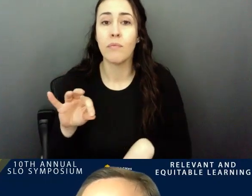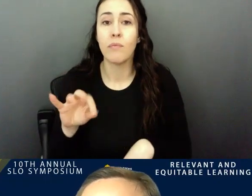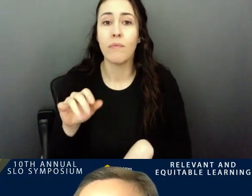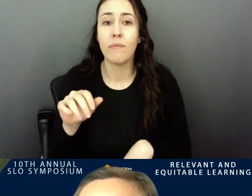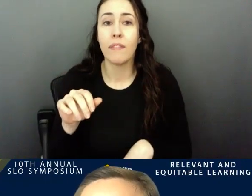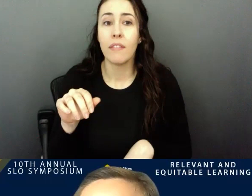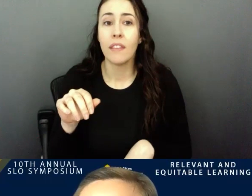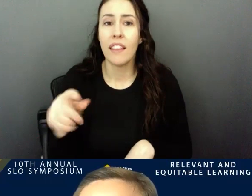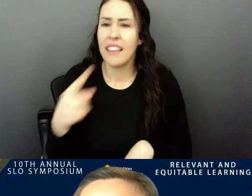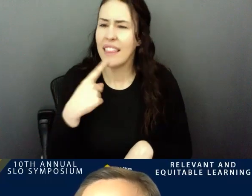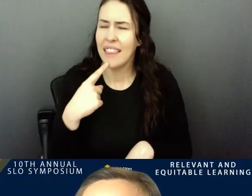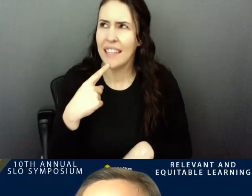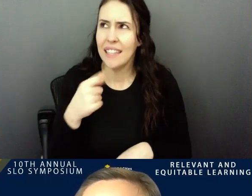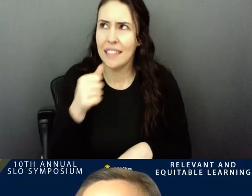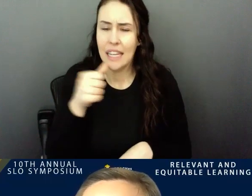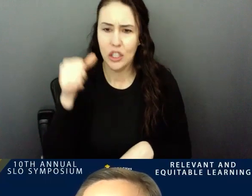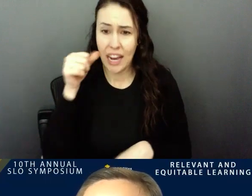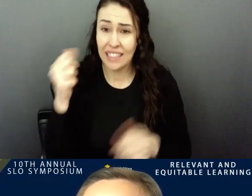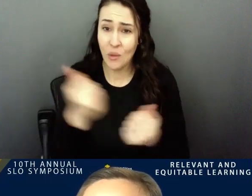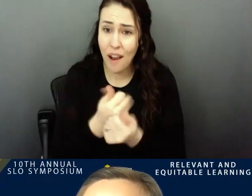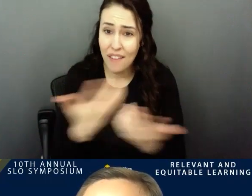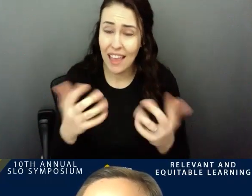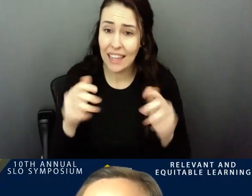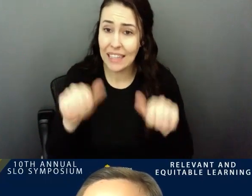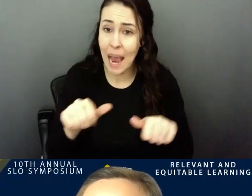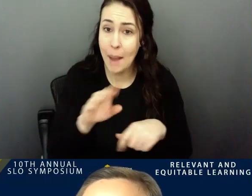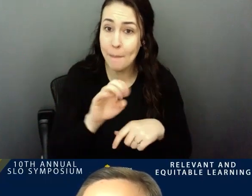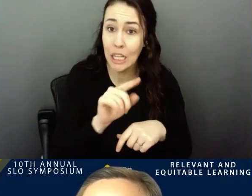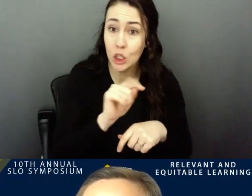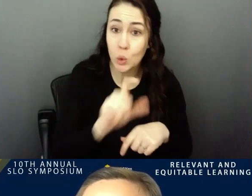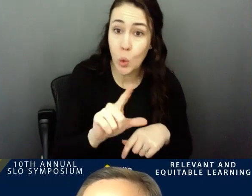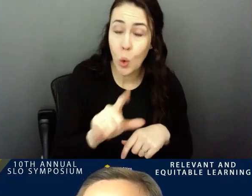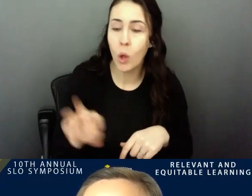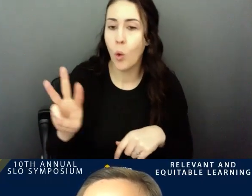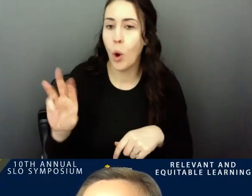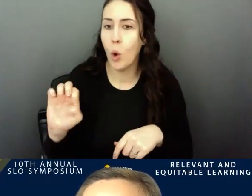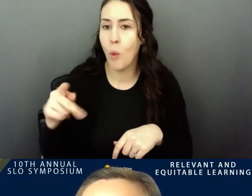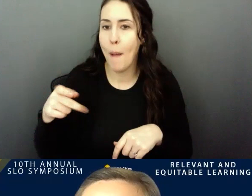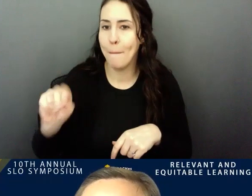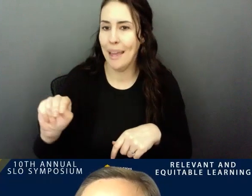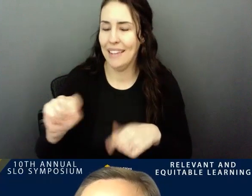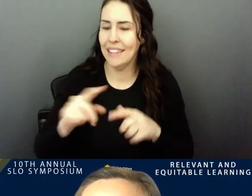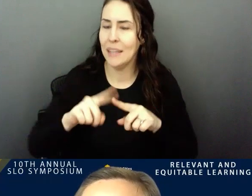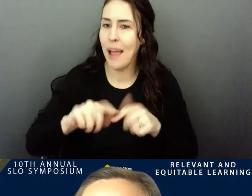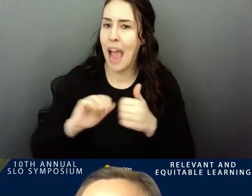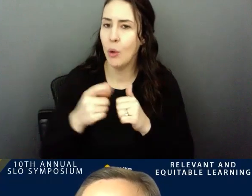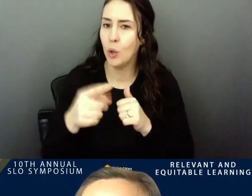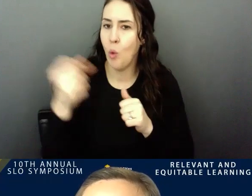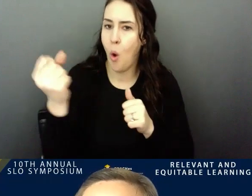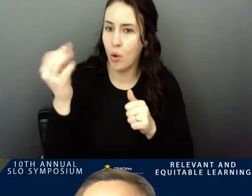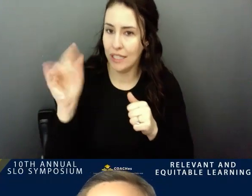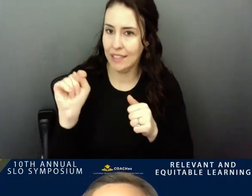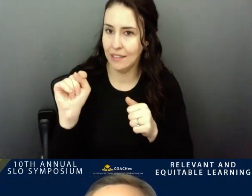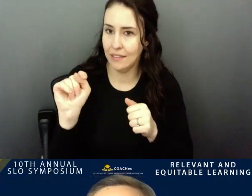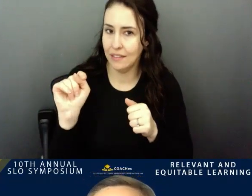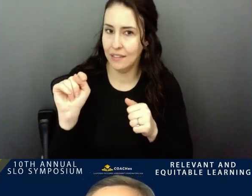everything can be a tool or it can be a weapon. It depends on how you hold it. If you go into the endeavor with the idea that this is about compliance, and if we don't do